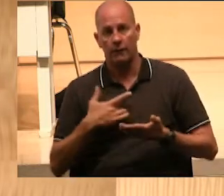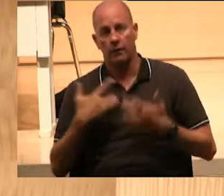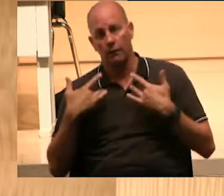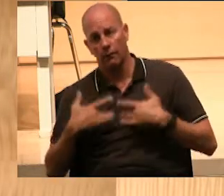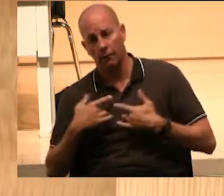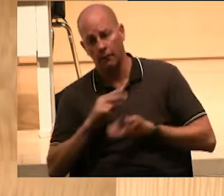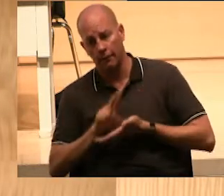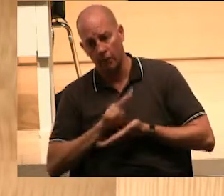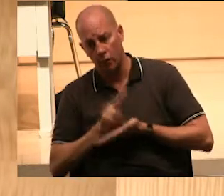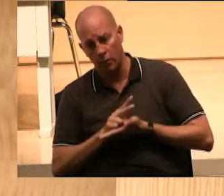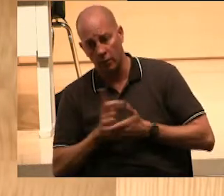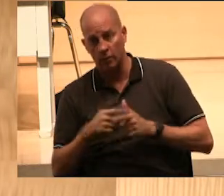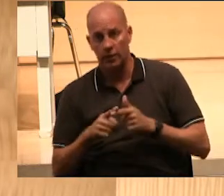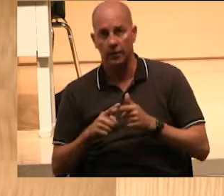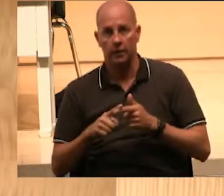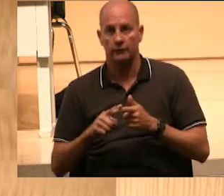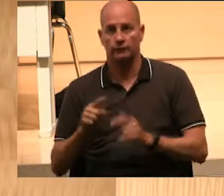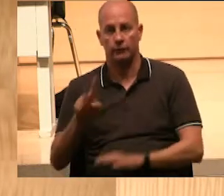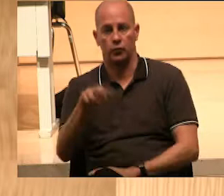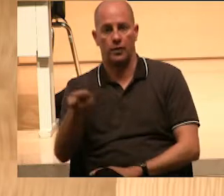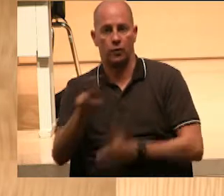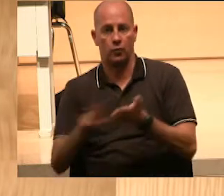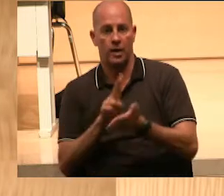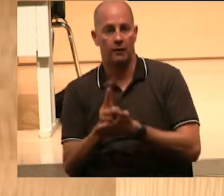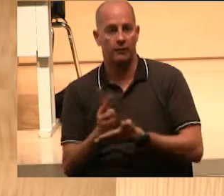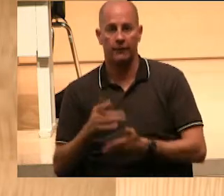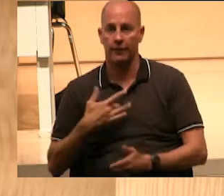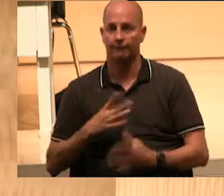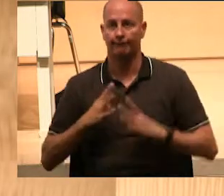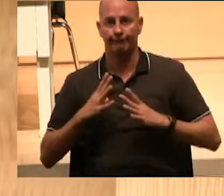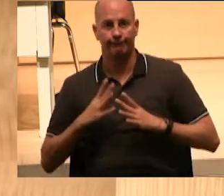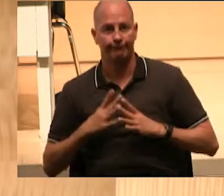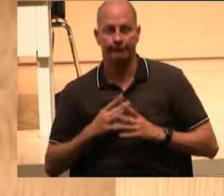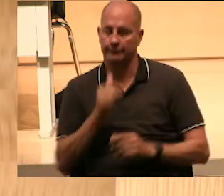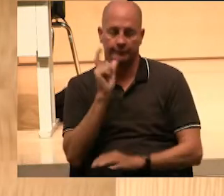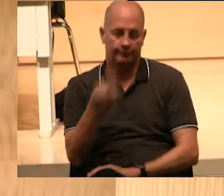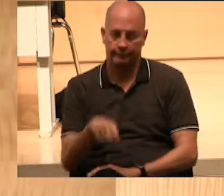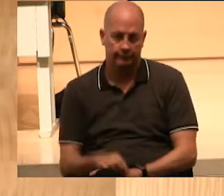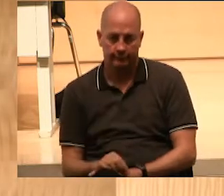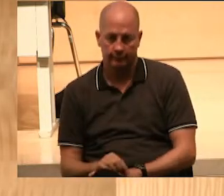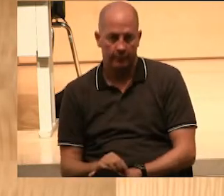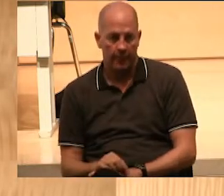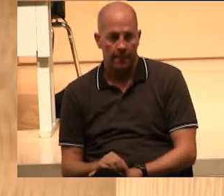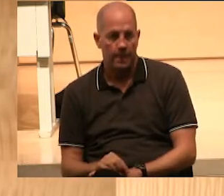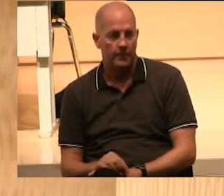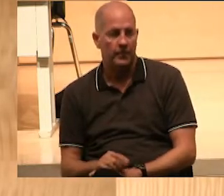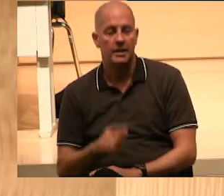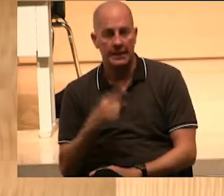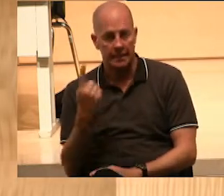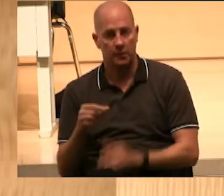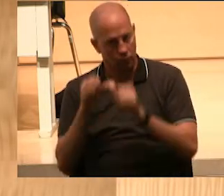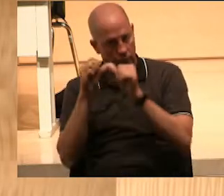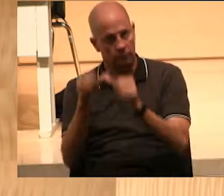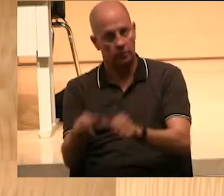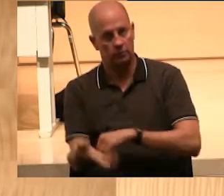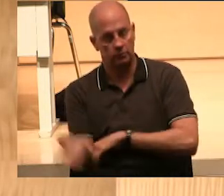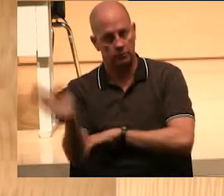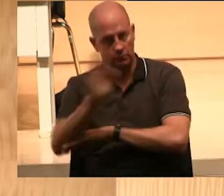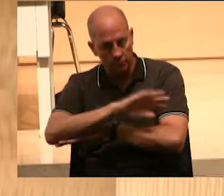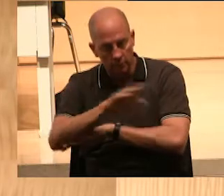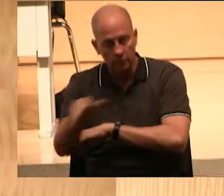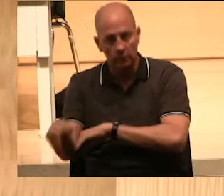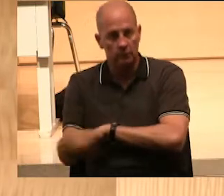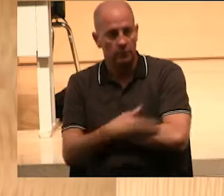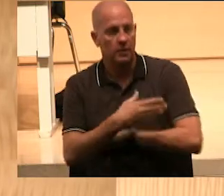5 symptoms, and then the other 22 hours of the day you feel well. It's a pervasive condition that you